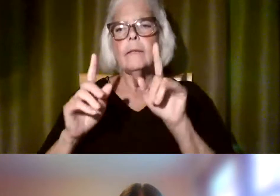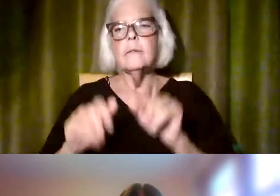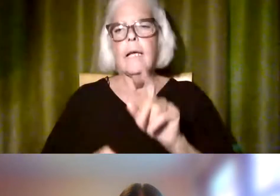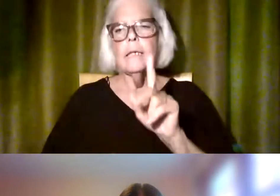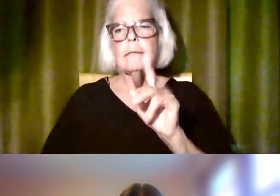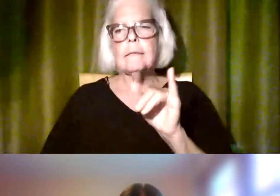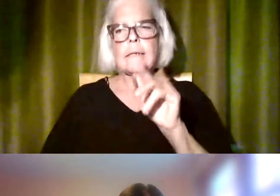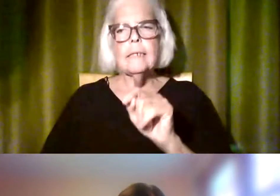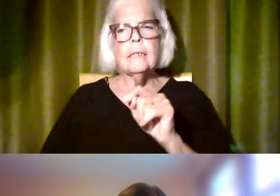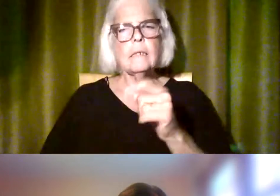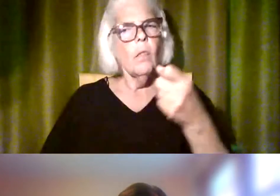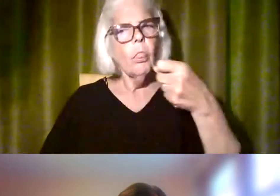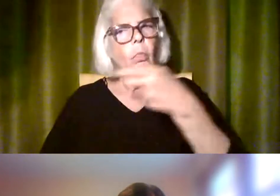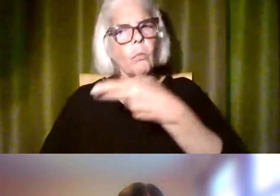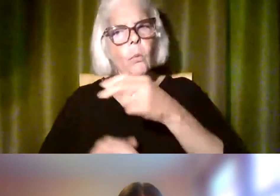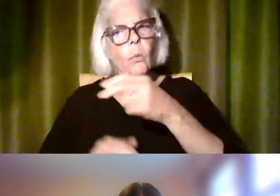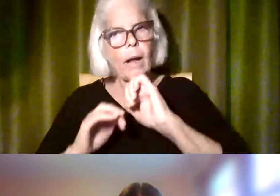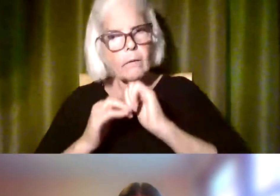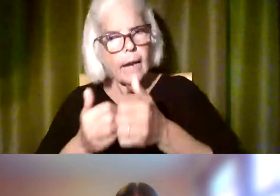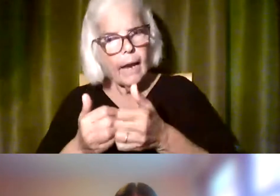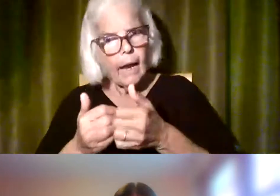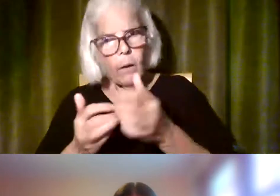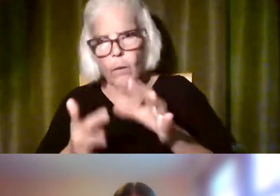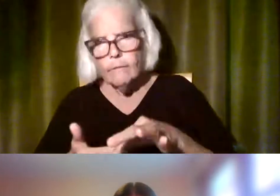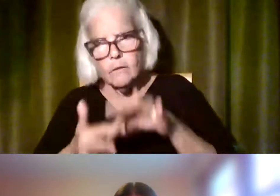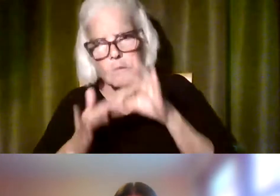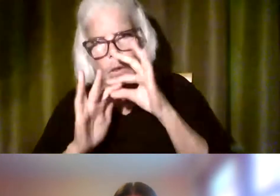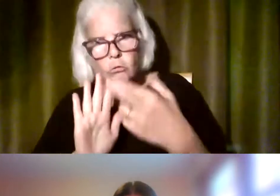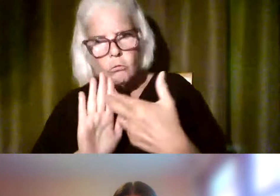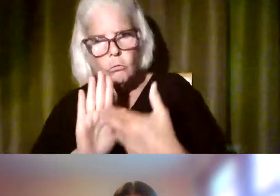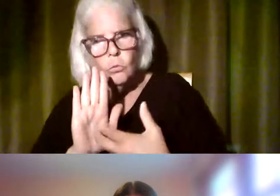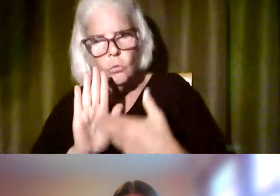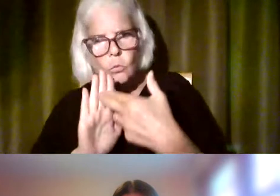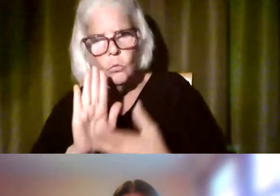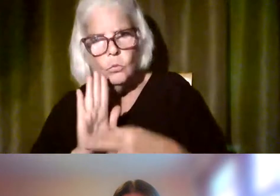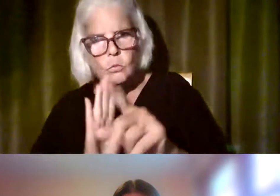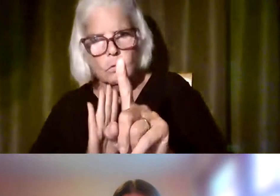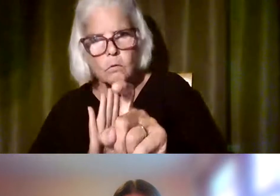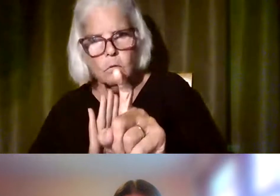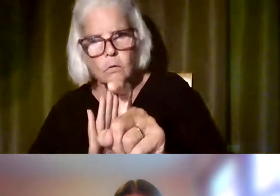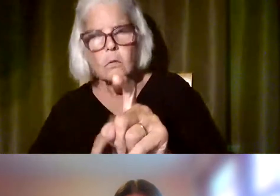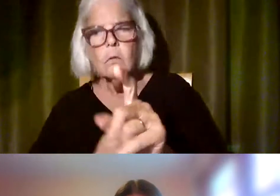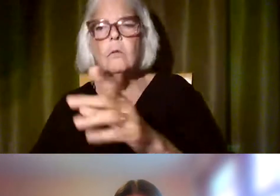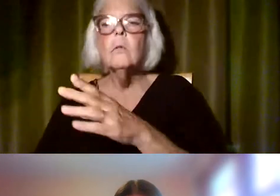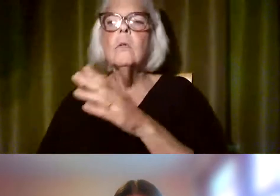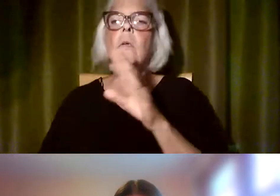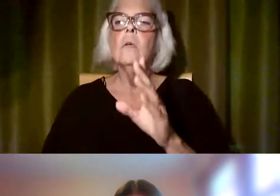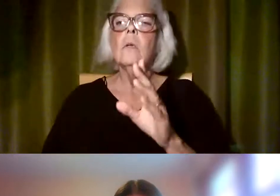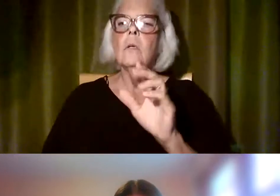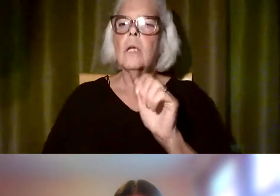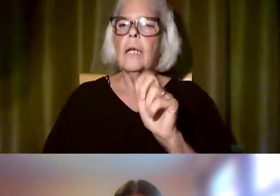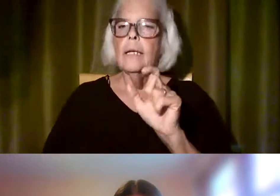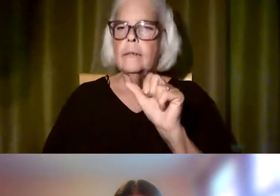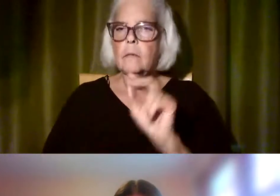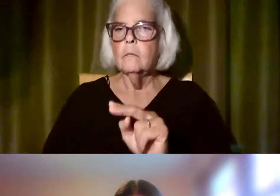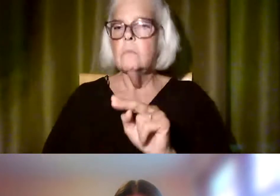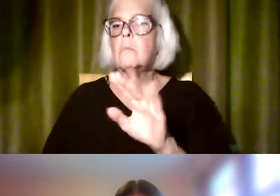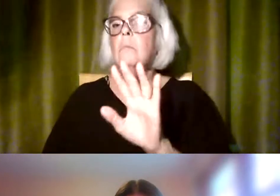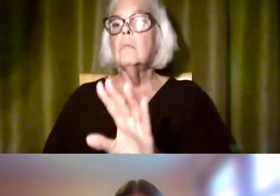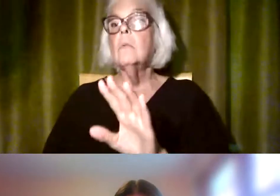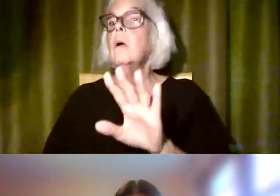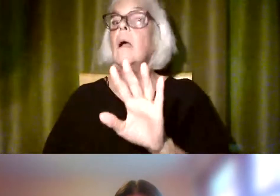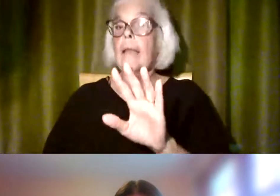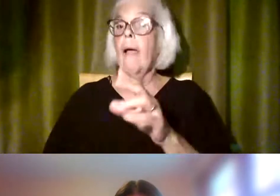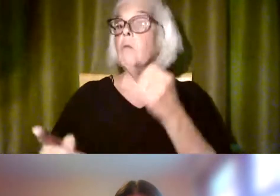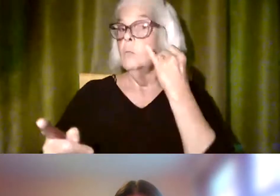Yeah, so the general information provided with the at-home tests is that a used test, whether it's positive or